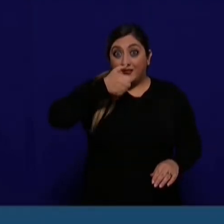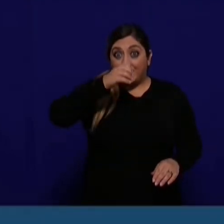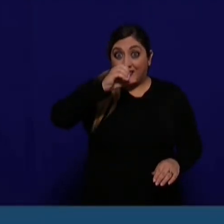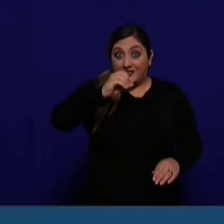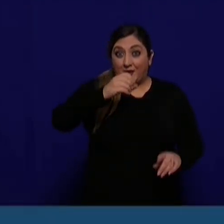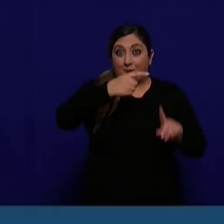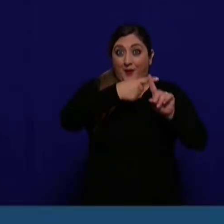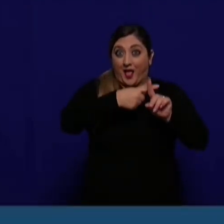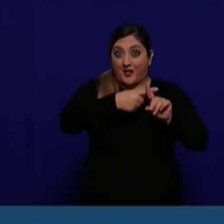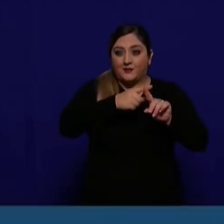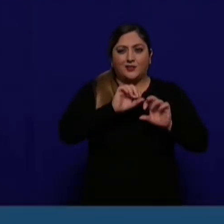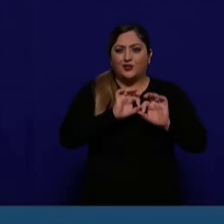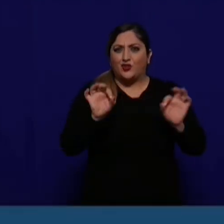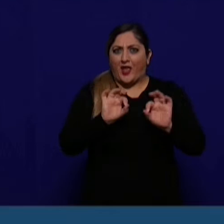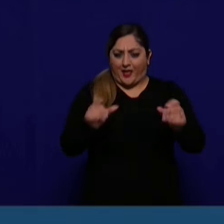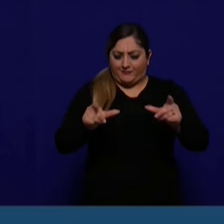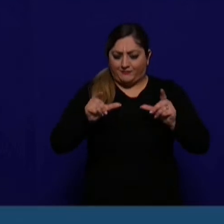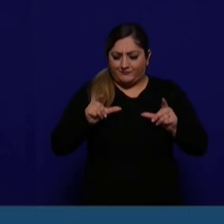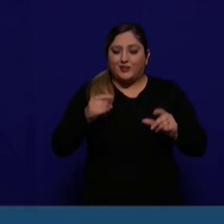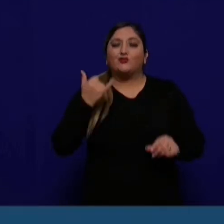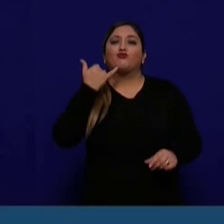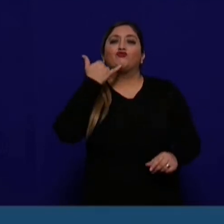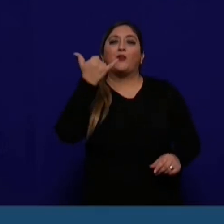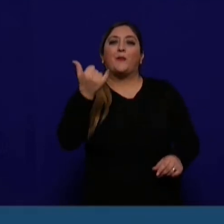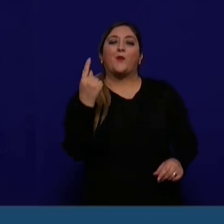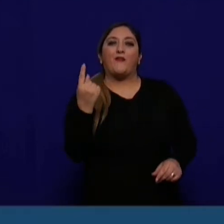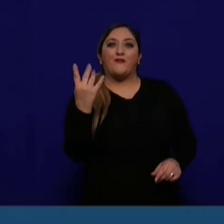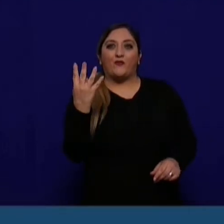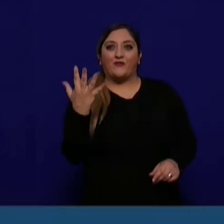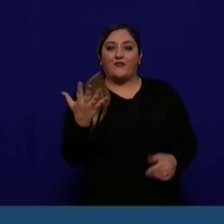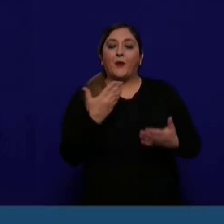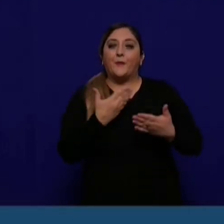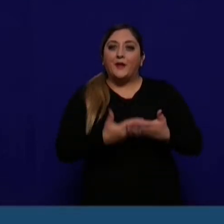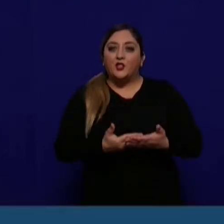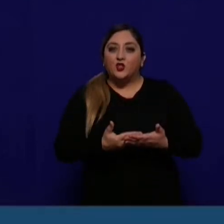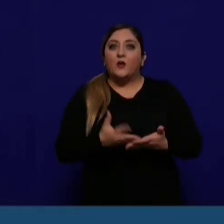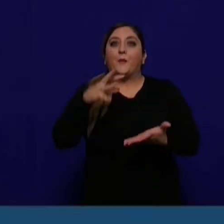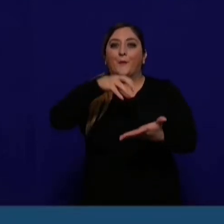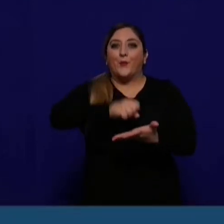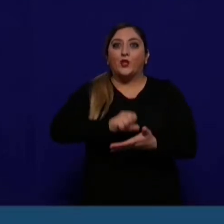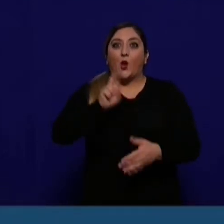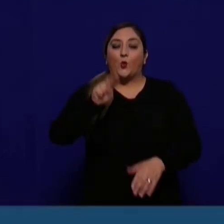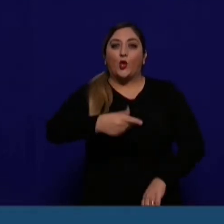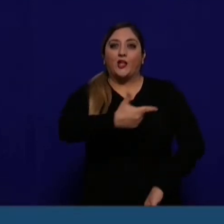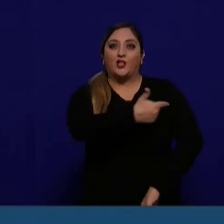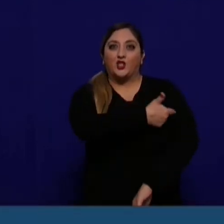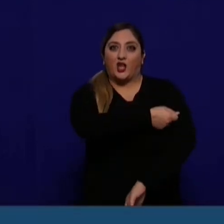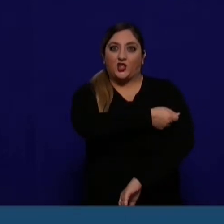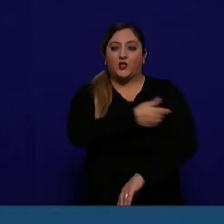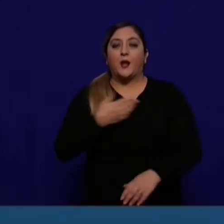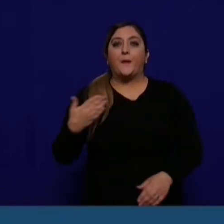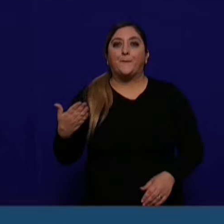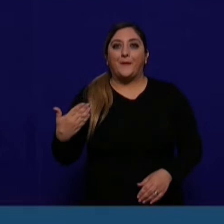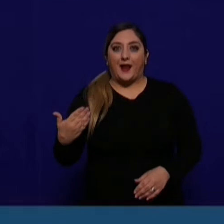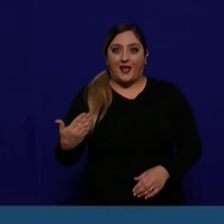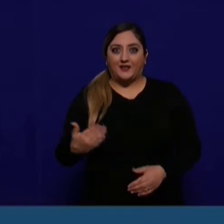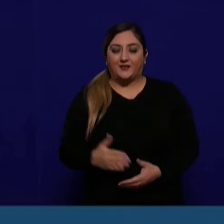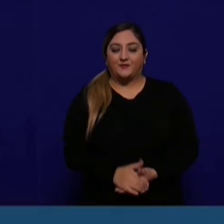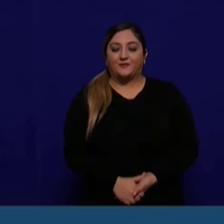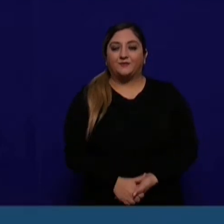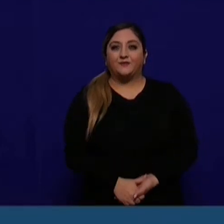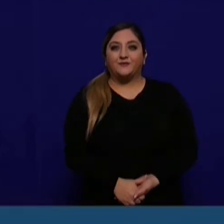fuq il-145 ħalli aħna immedjatament ikun nistgħu nofrulkom ukoll it-tilqima b'appuntament